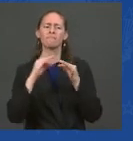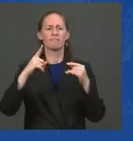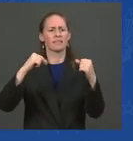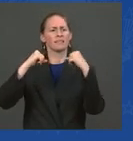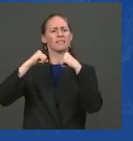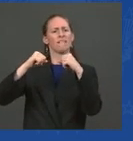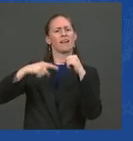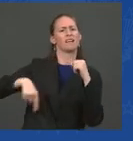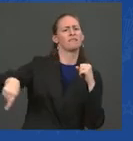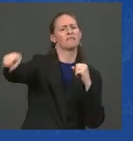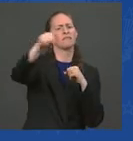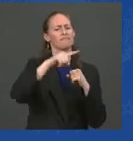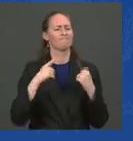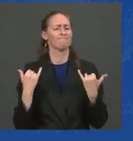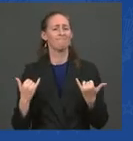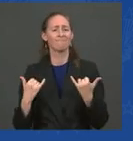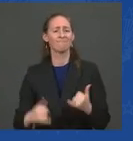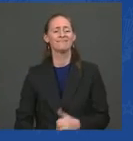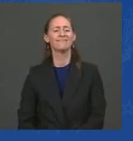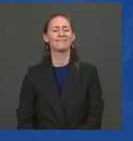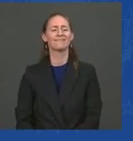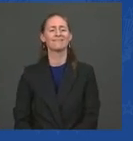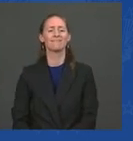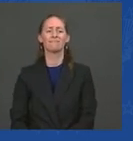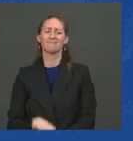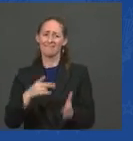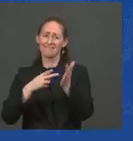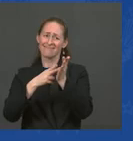now. I mean that from the bottom of my heart.